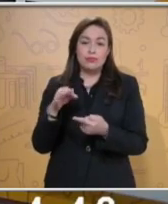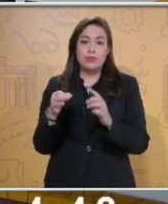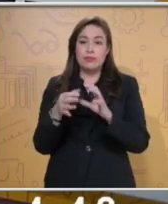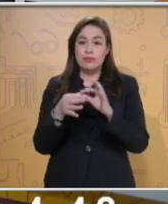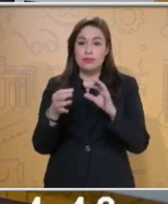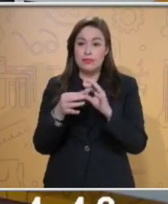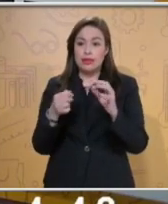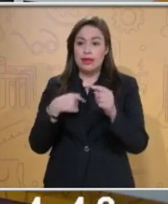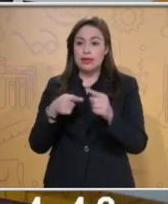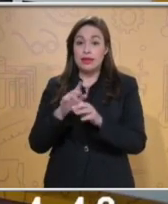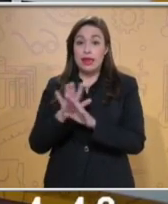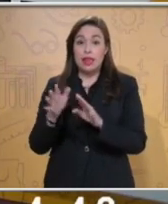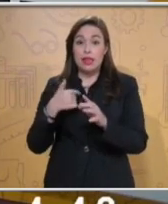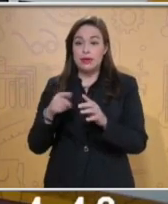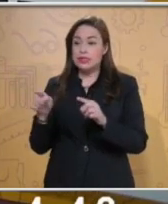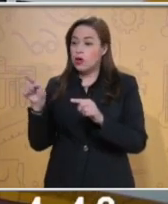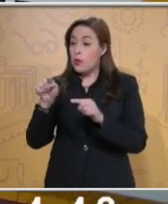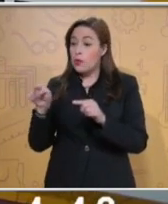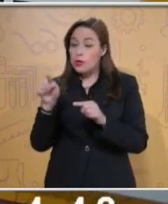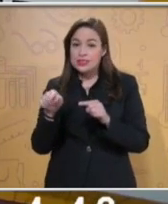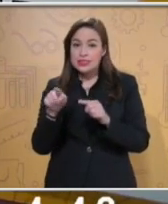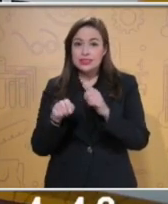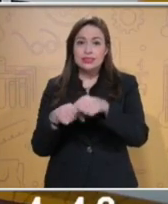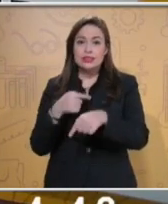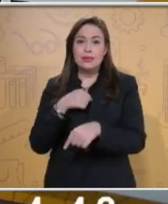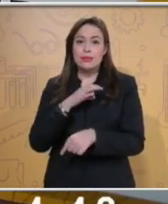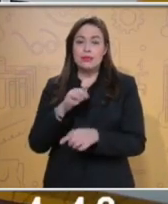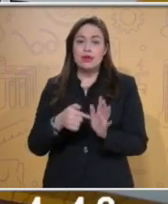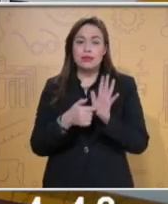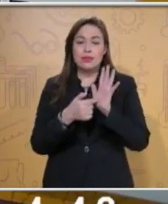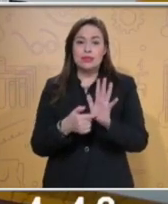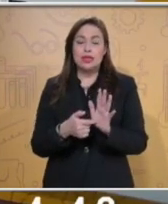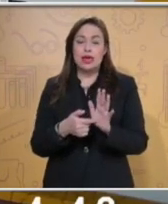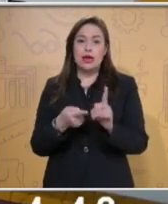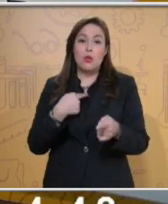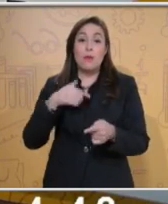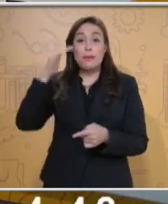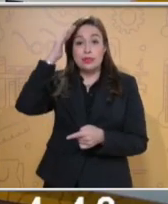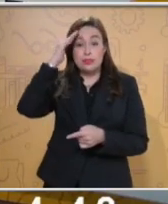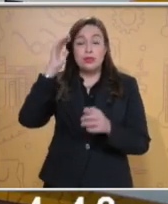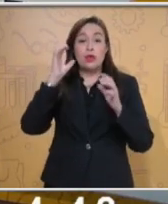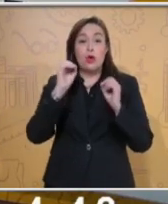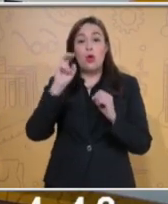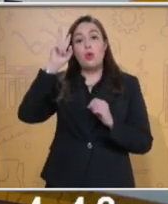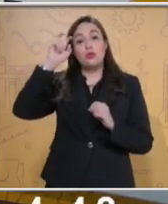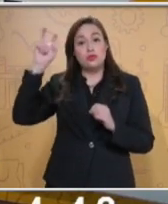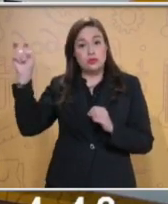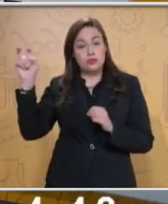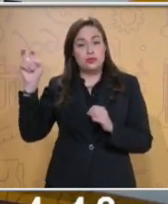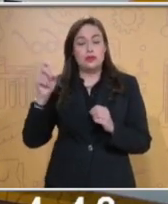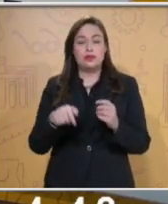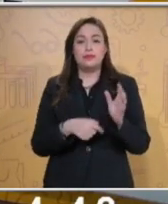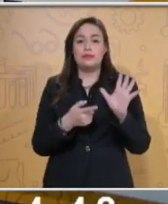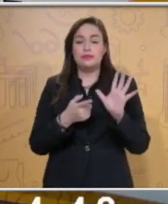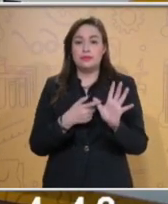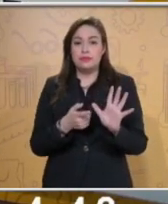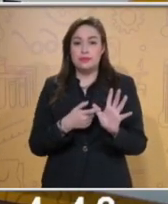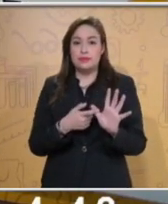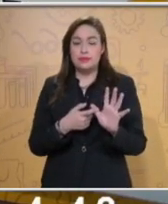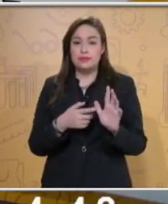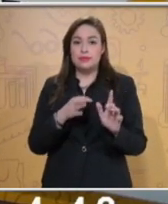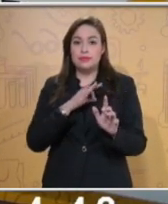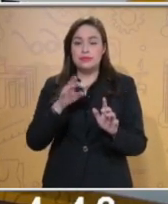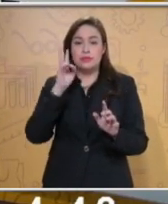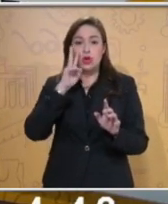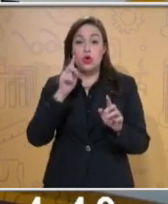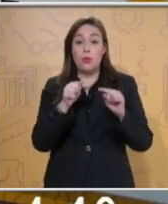circles, so it represents also a thought or a dream. In the number five, you can find zigzag lines